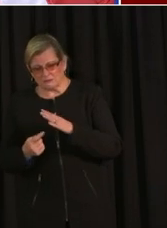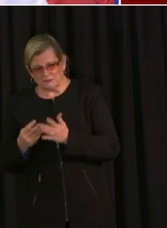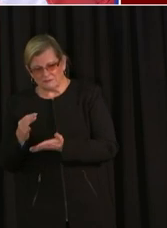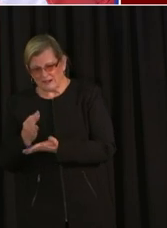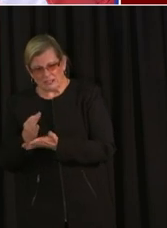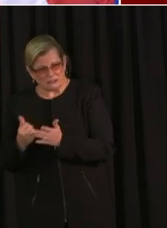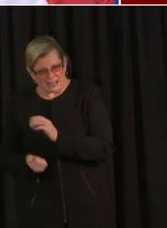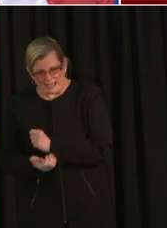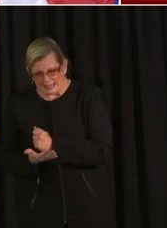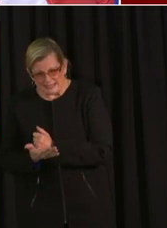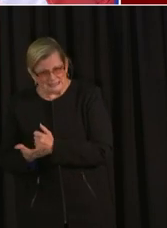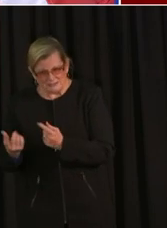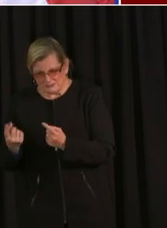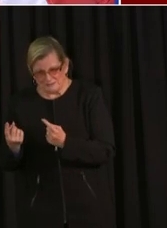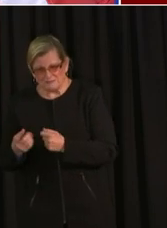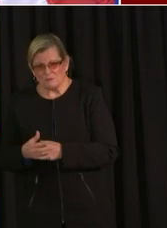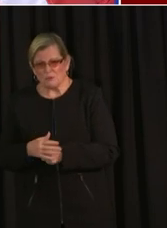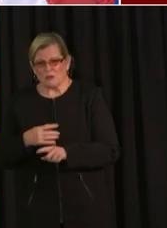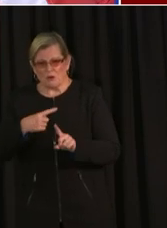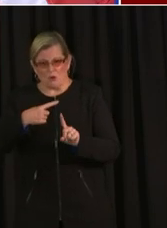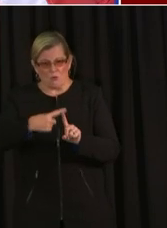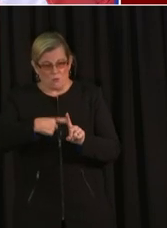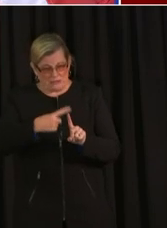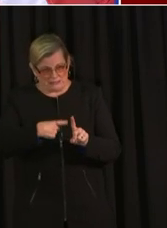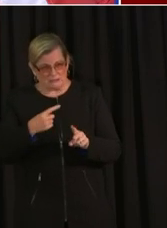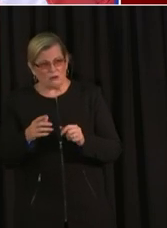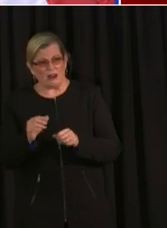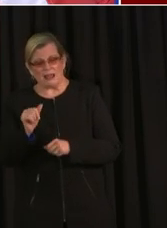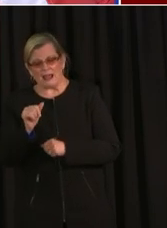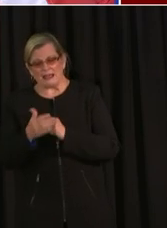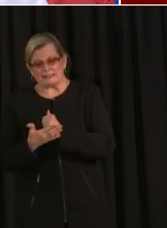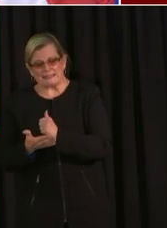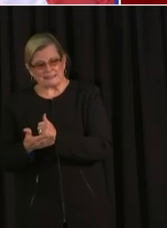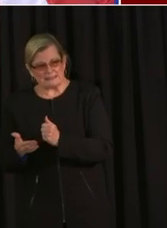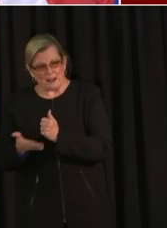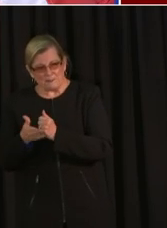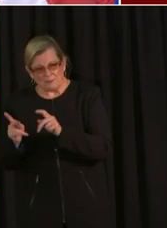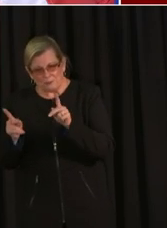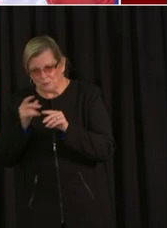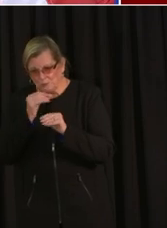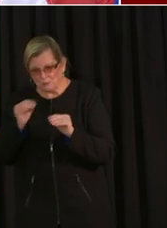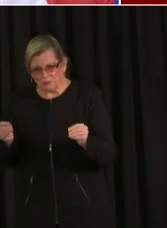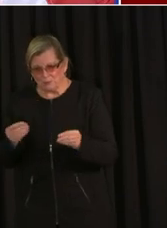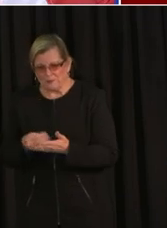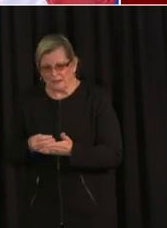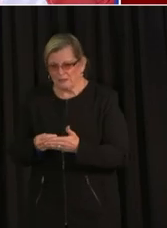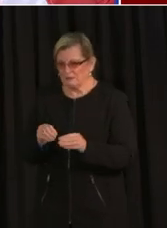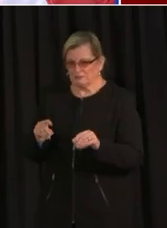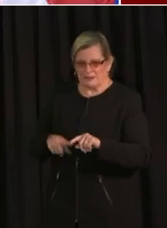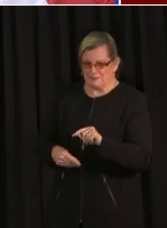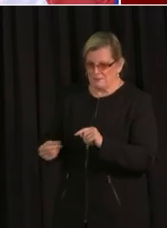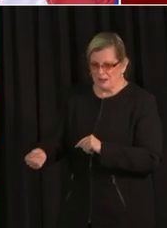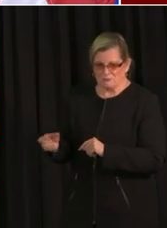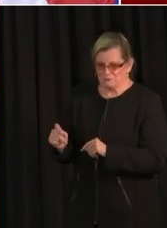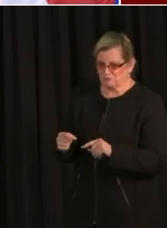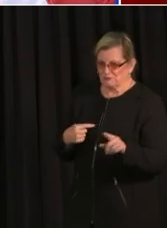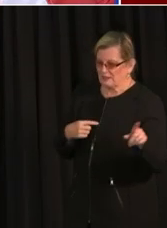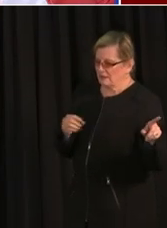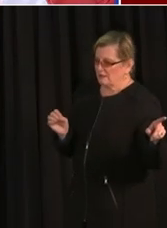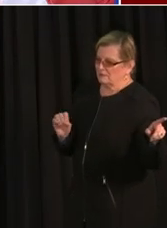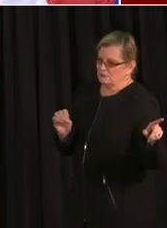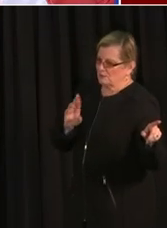I don't know that I would call it paring back, because the council